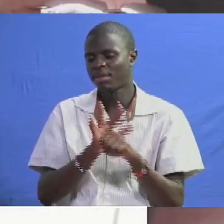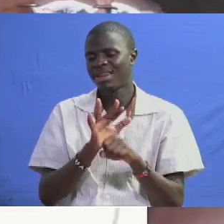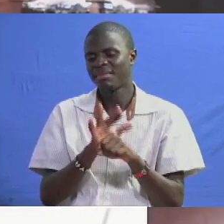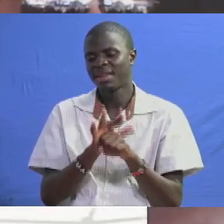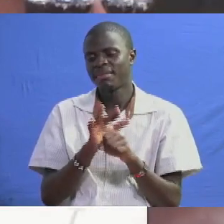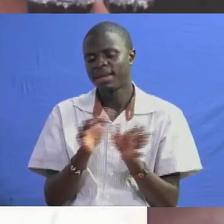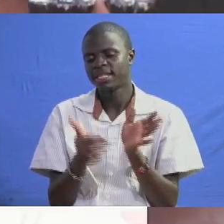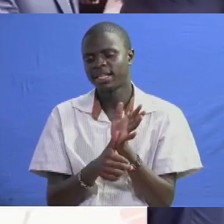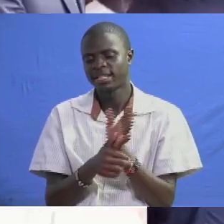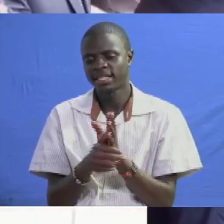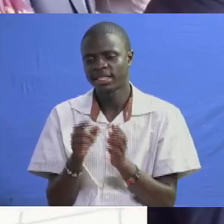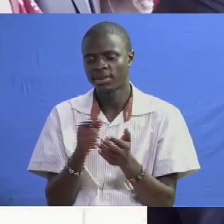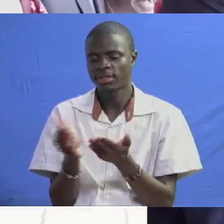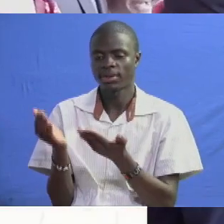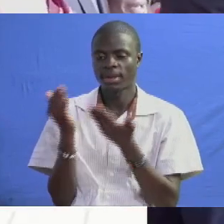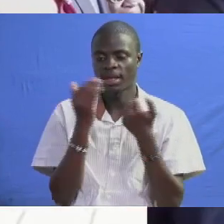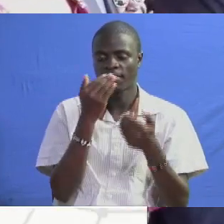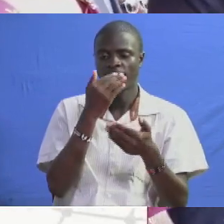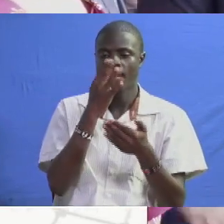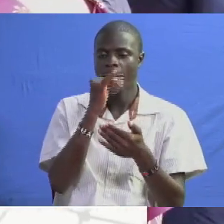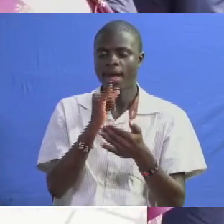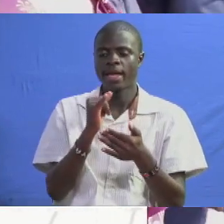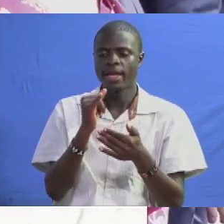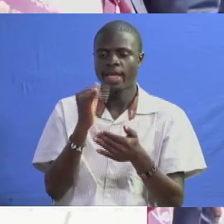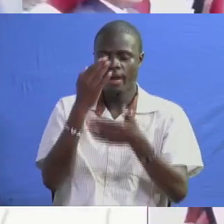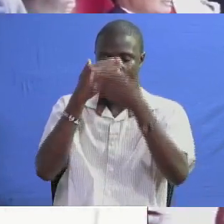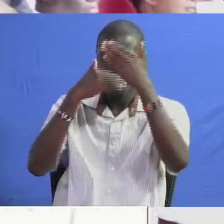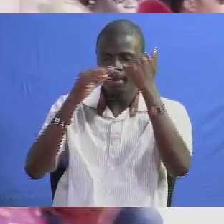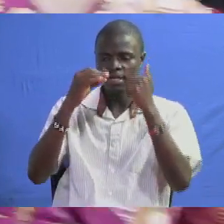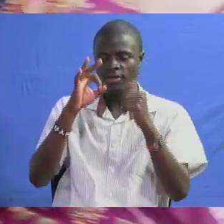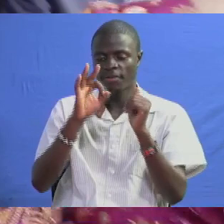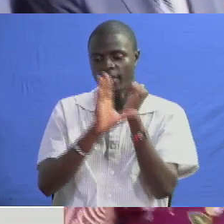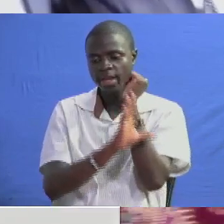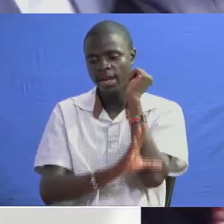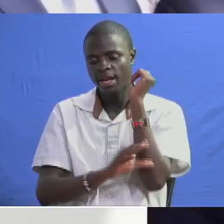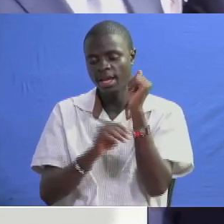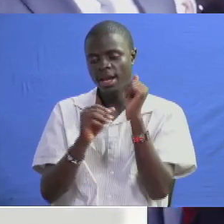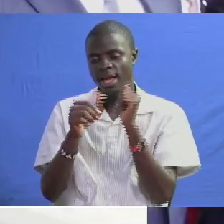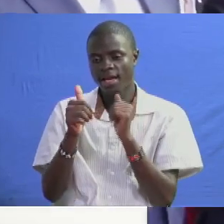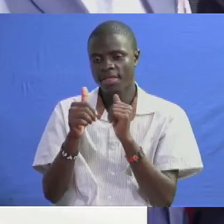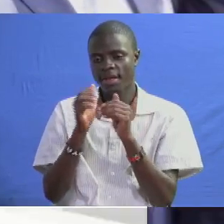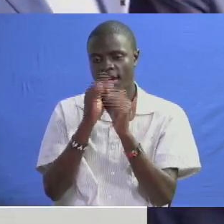welcomed at the airport by Guinea Bissau's President, Mr. Umaro Embalo, and other leaders.